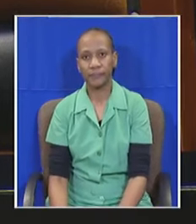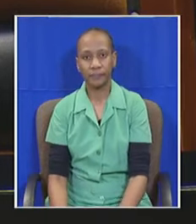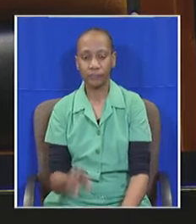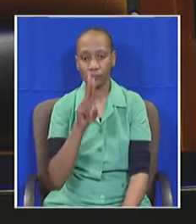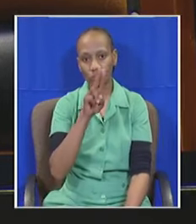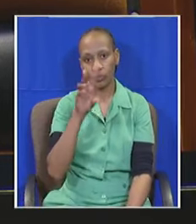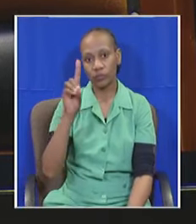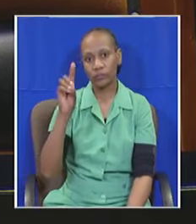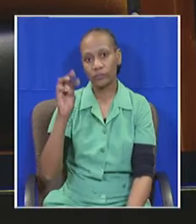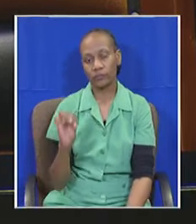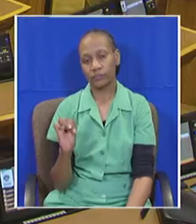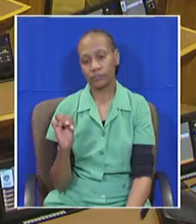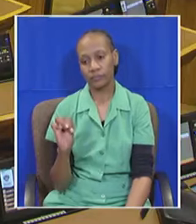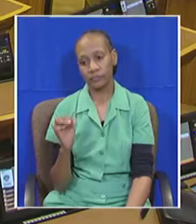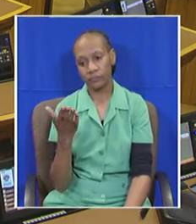UGM?